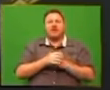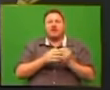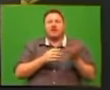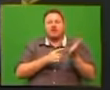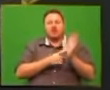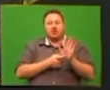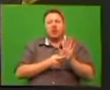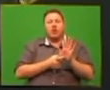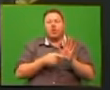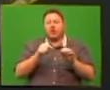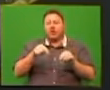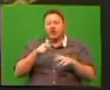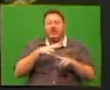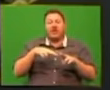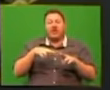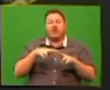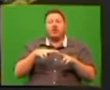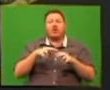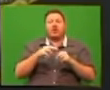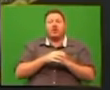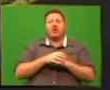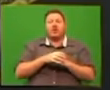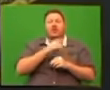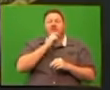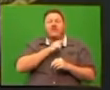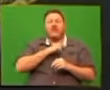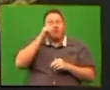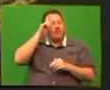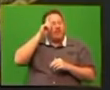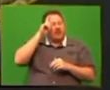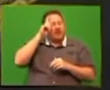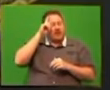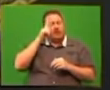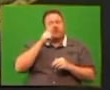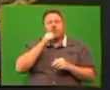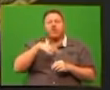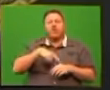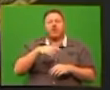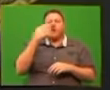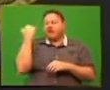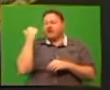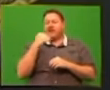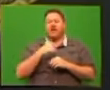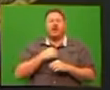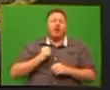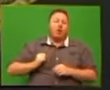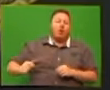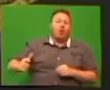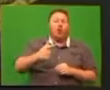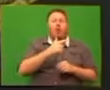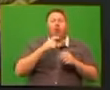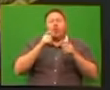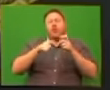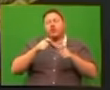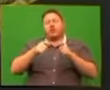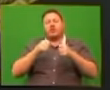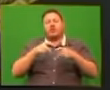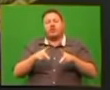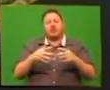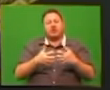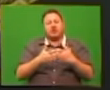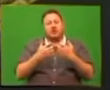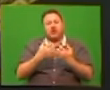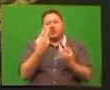venue and the fact of Madiba's birthday yesterday offers you and all of us an opportunity to challenge ourselves